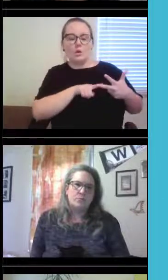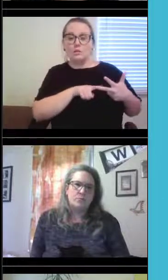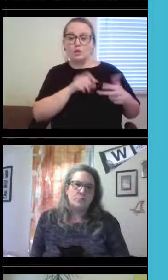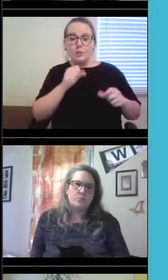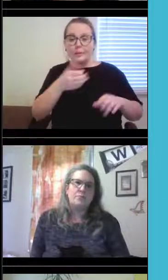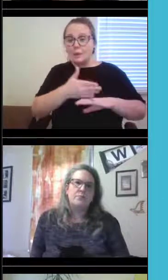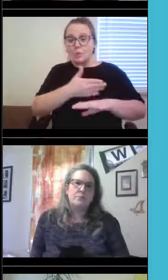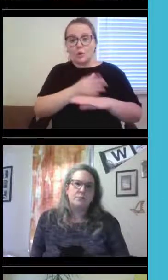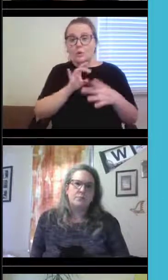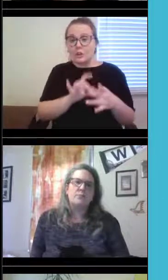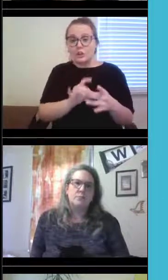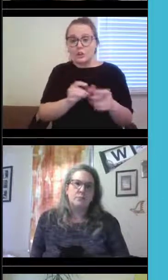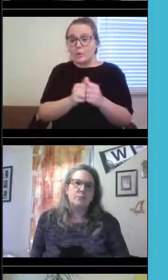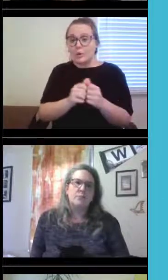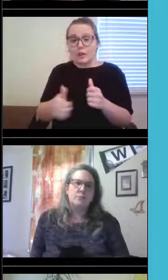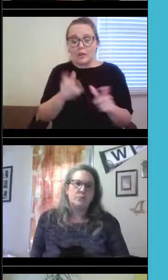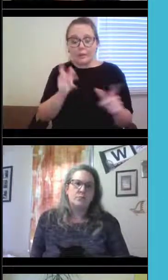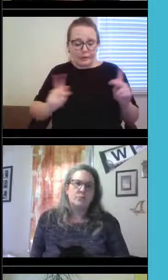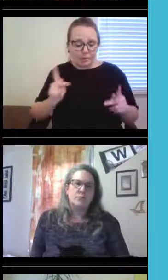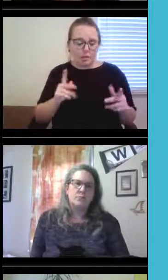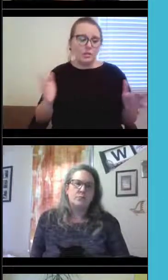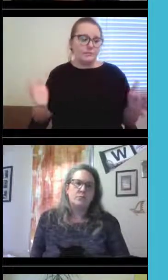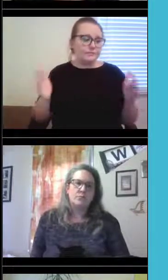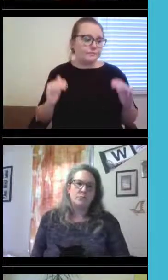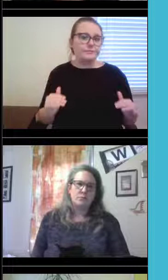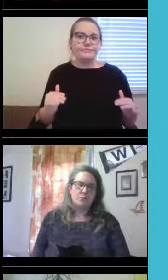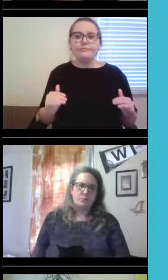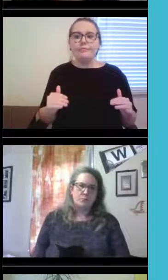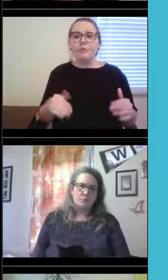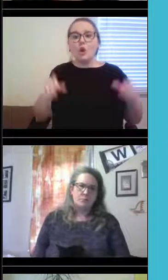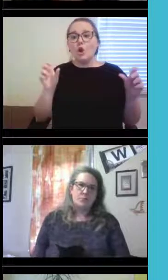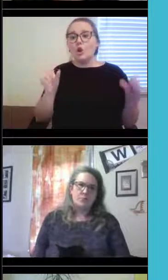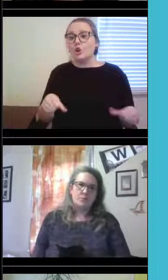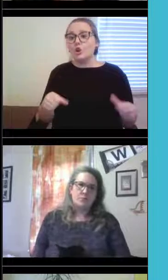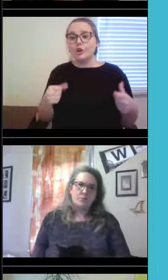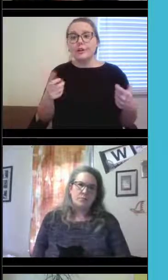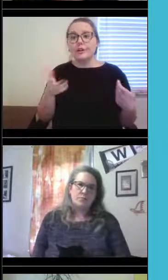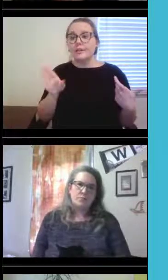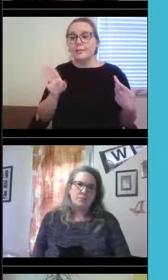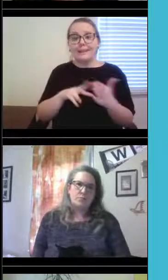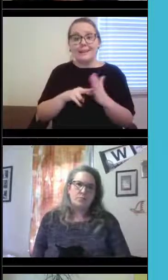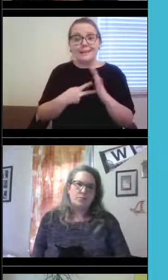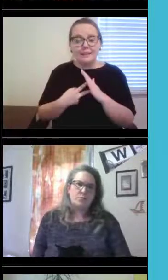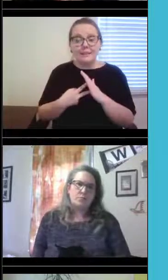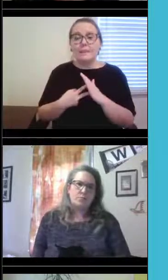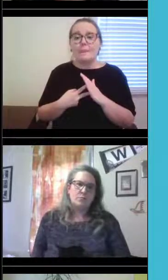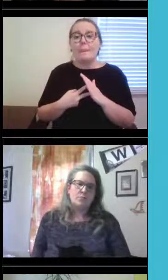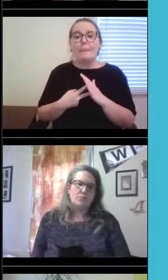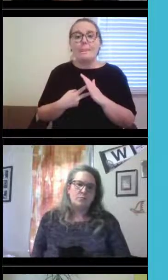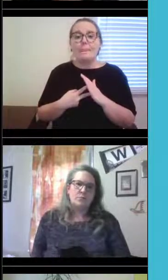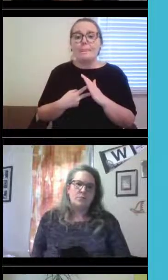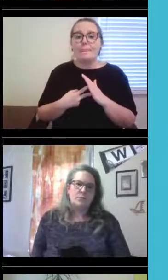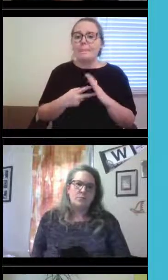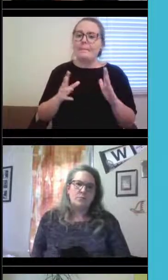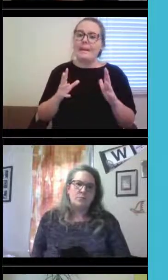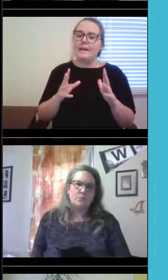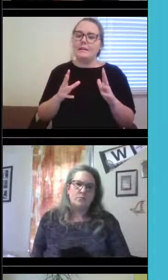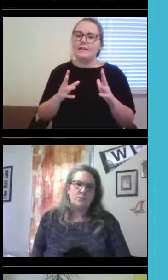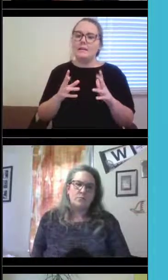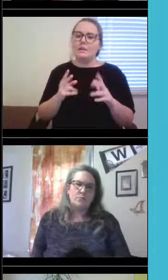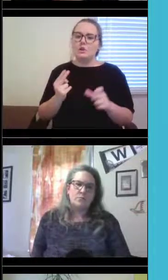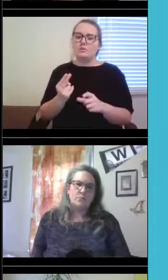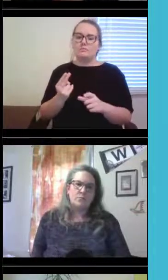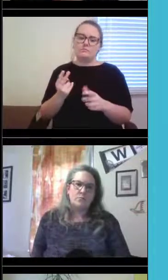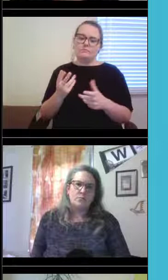improved relationships with other people. It can be, you know, as I say, sort of cultivating a